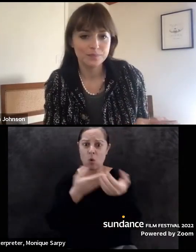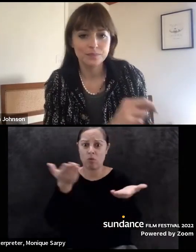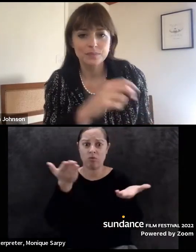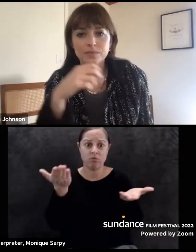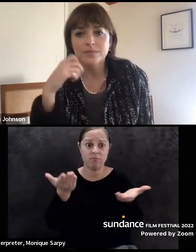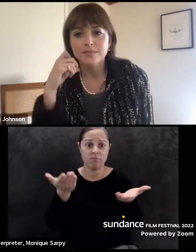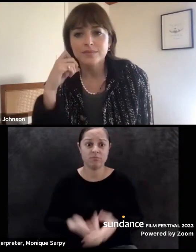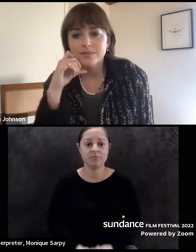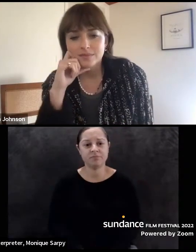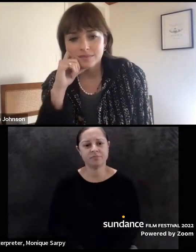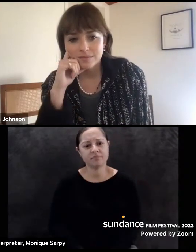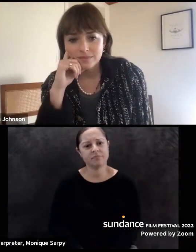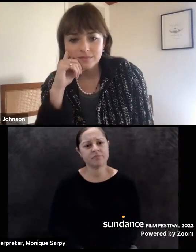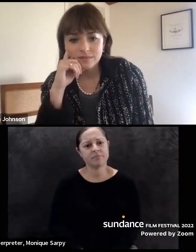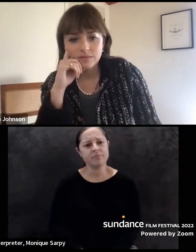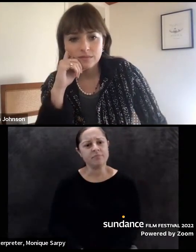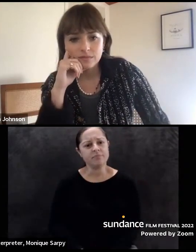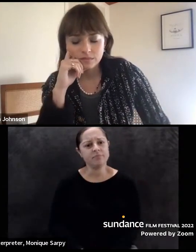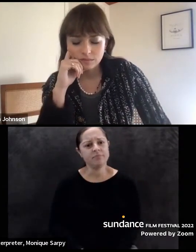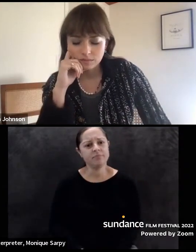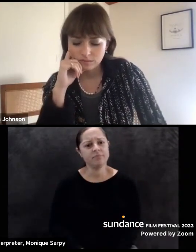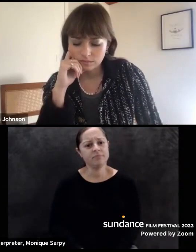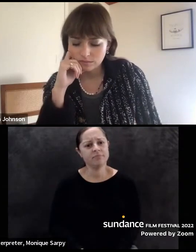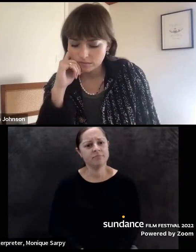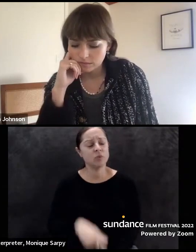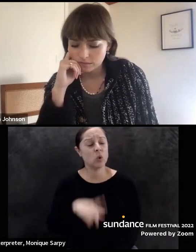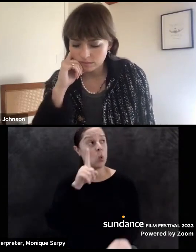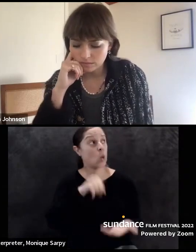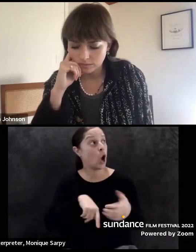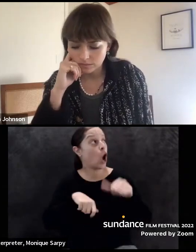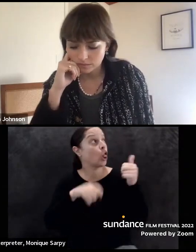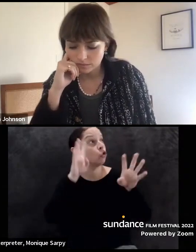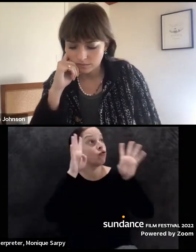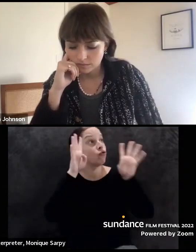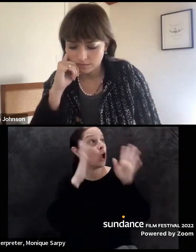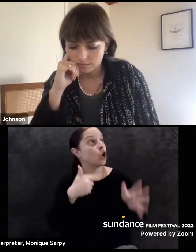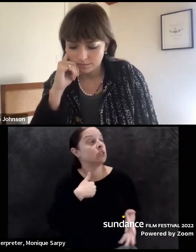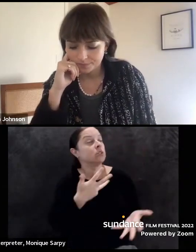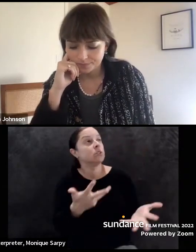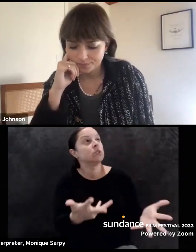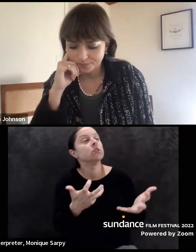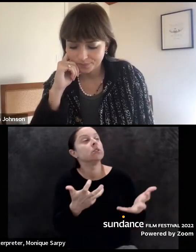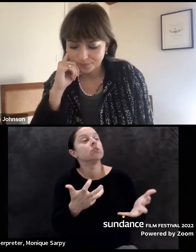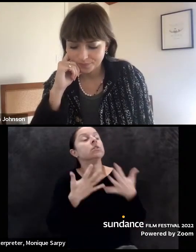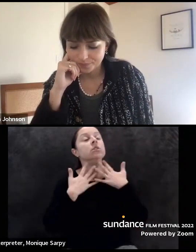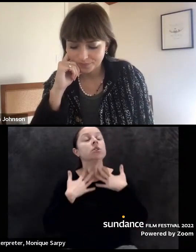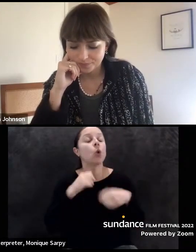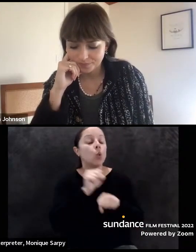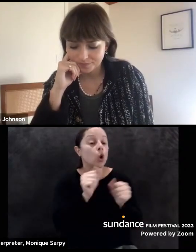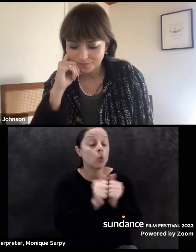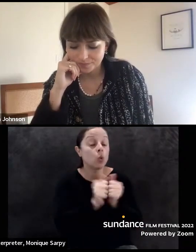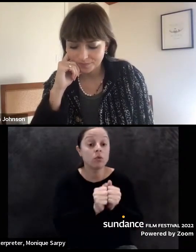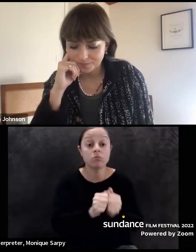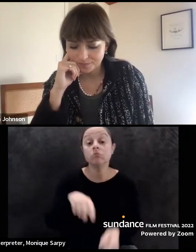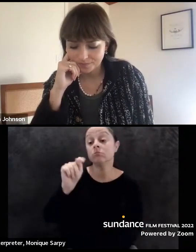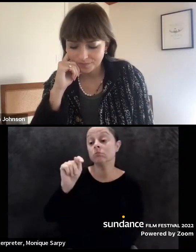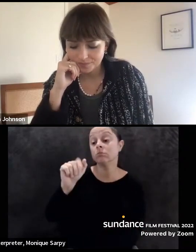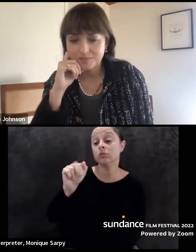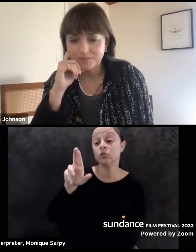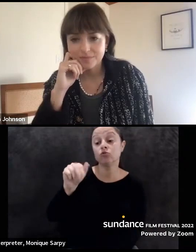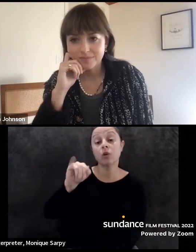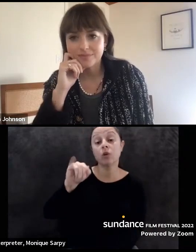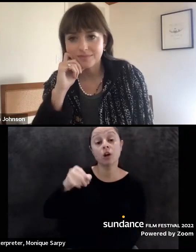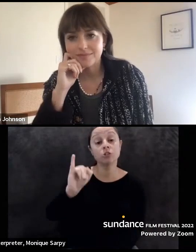really. Yeah, I'm like, what are the creators I'm dying to work with? I would love to work with Taraji P.